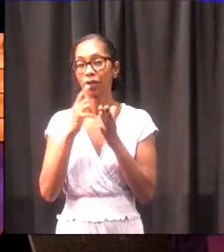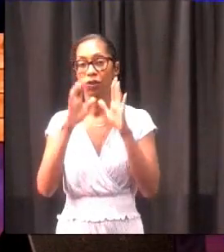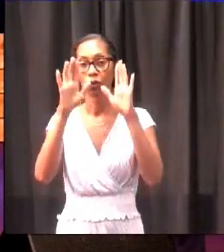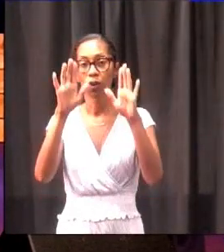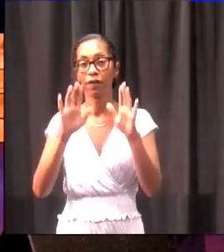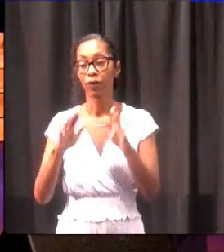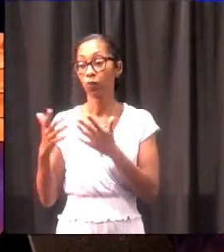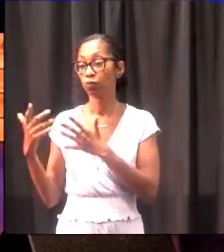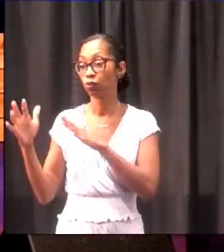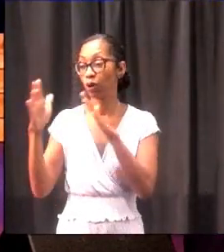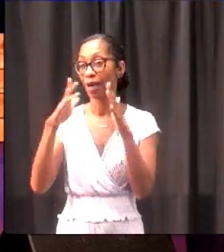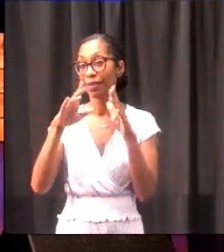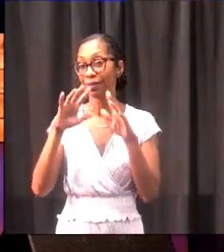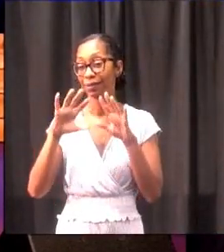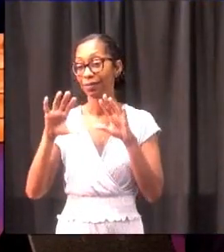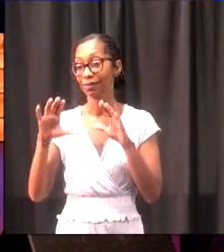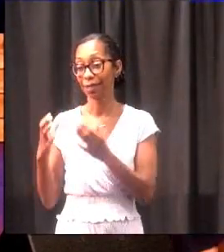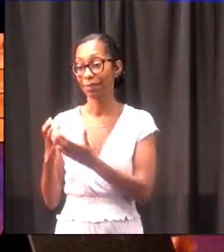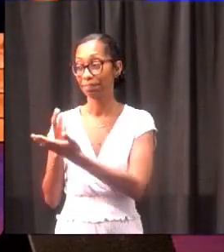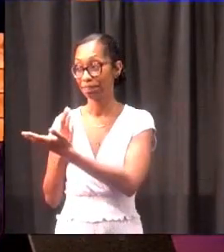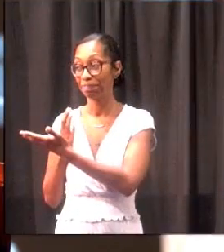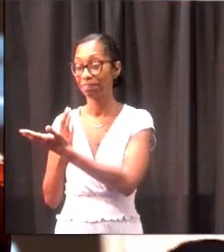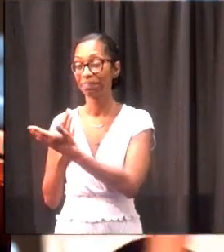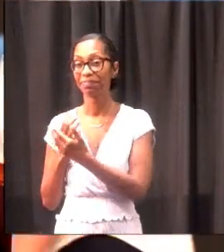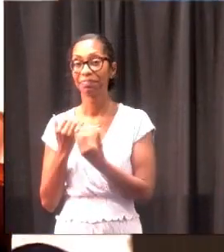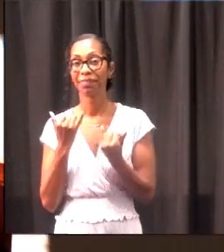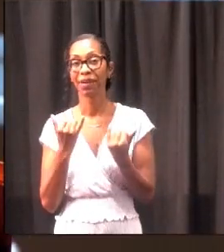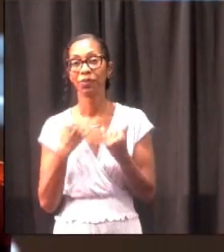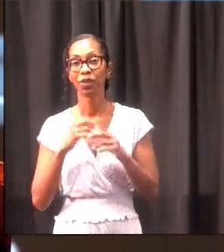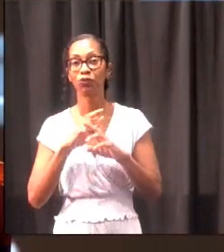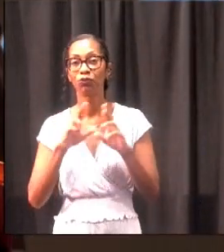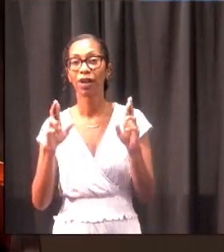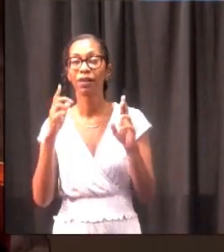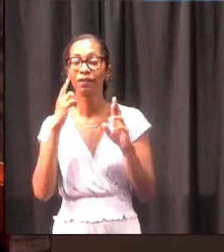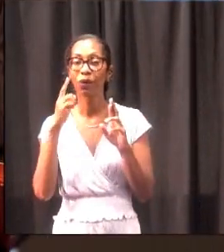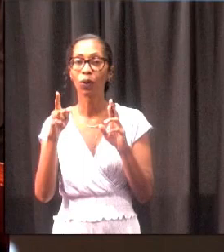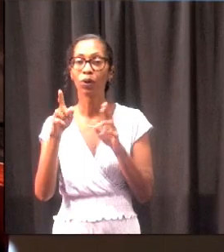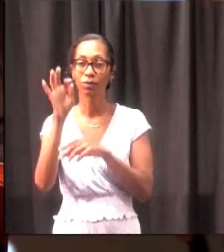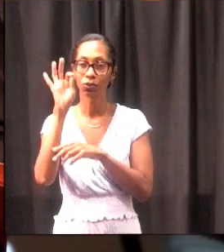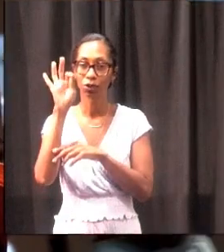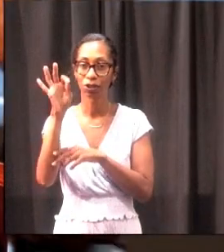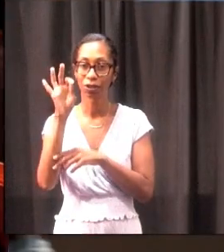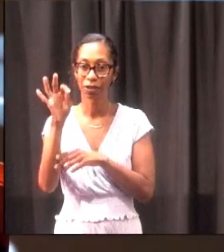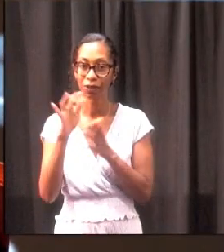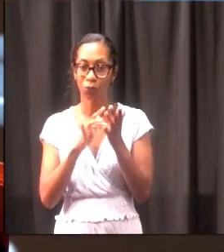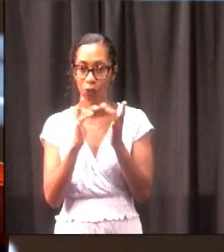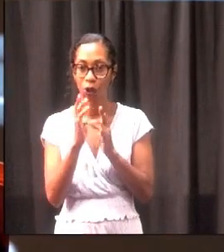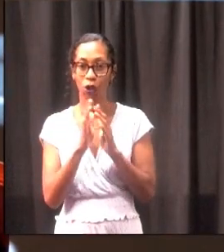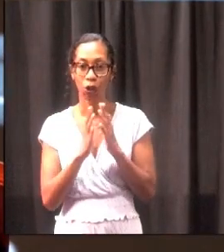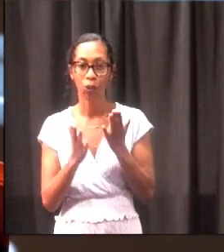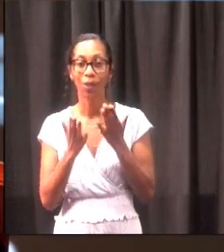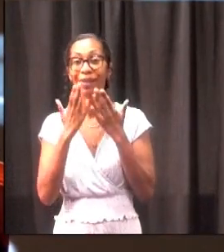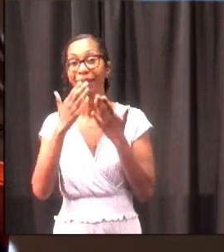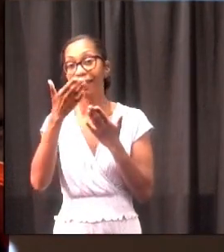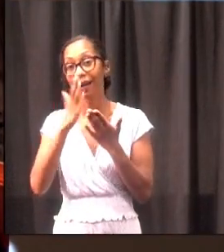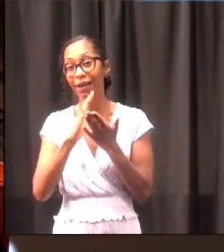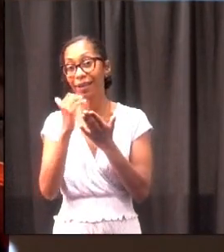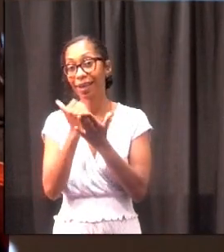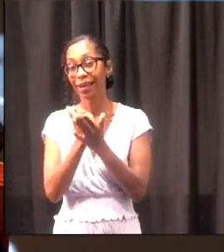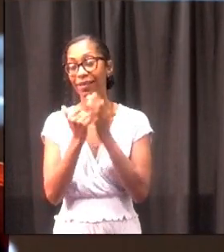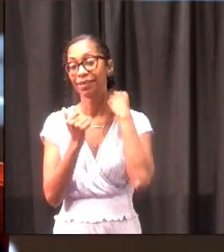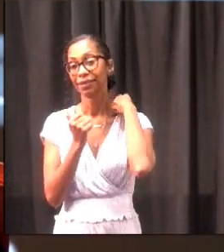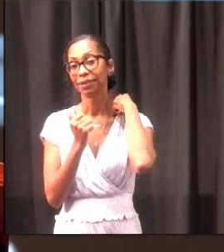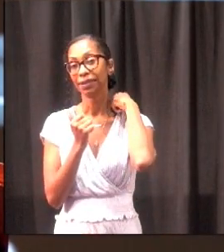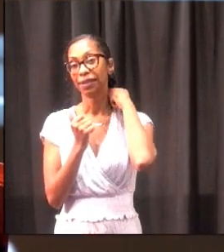wonderful praise team. As we get ready now to go before the Lord in word, we thank God again. Again, I just thank God